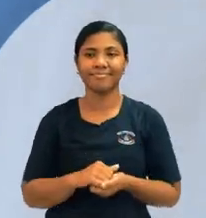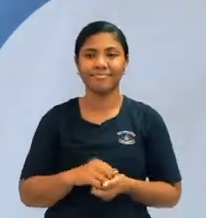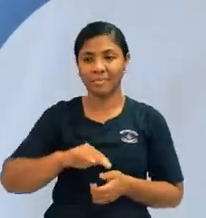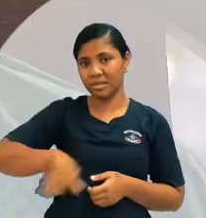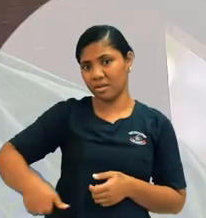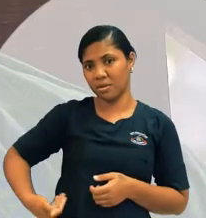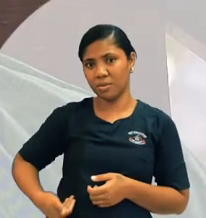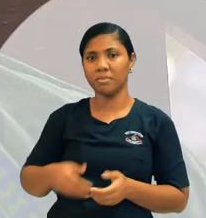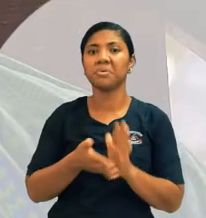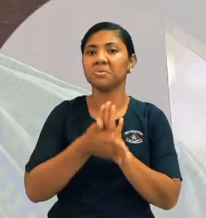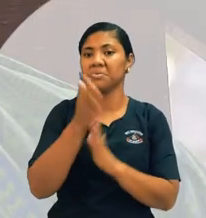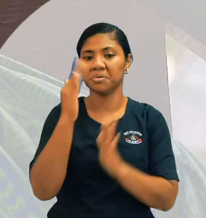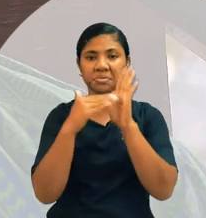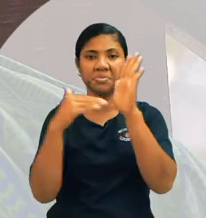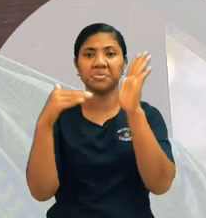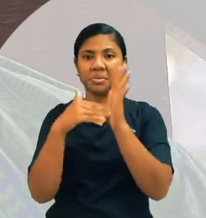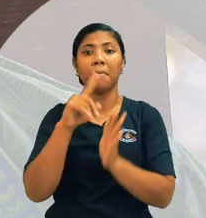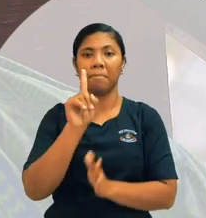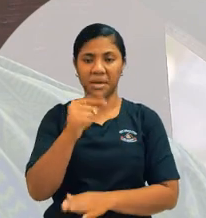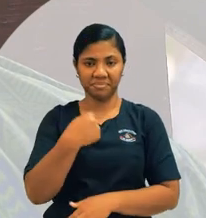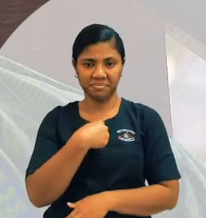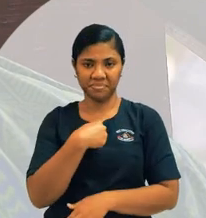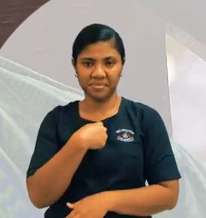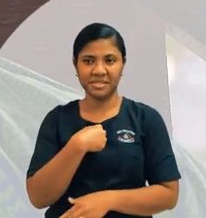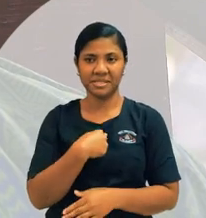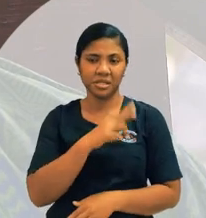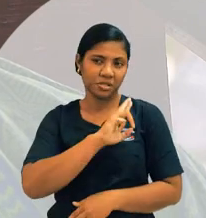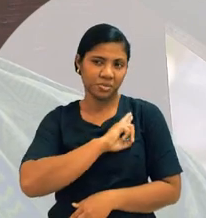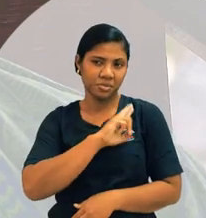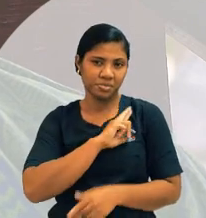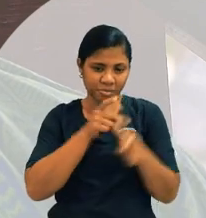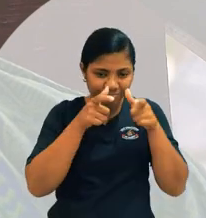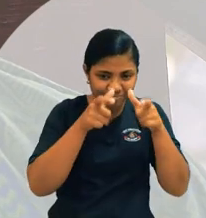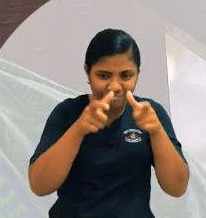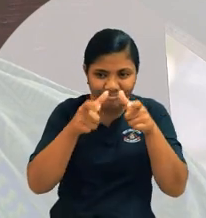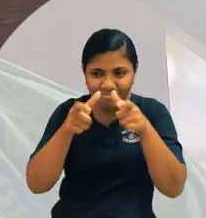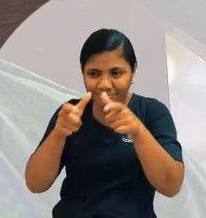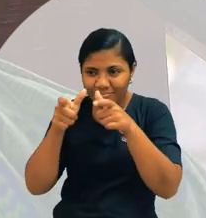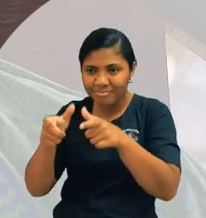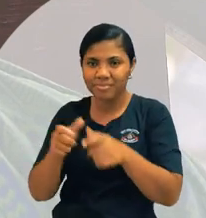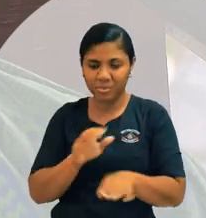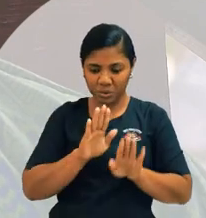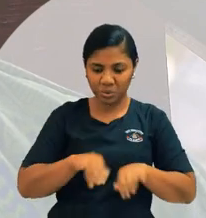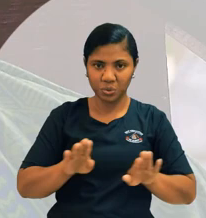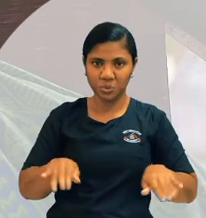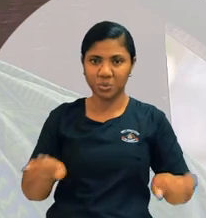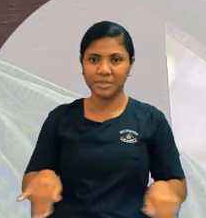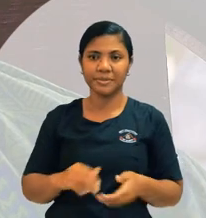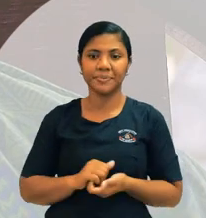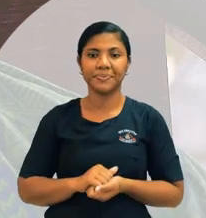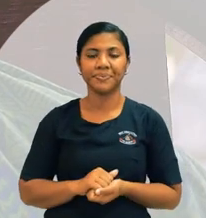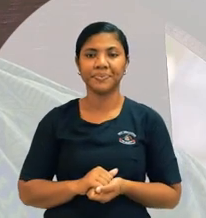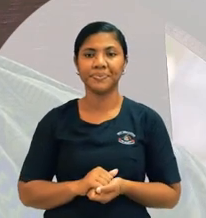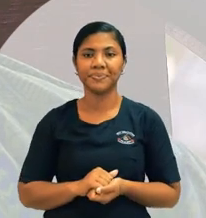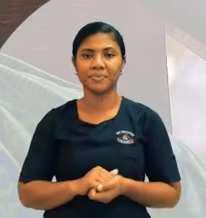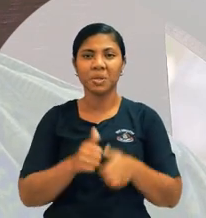wha ma. Ia wa tele a fianga wa ia ine wa a fia I male si si o manga I tu tono si o tatu atunu ia e wha pele